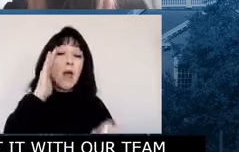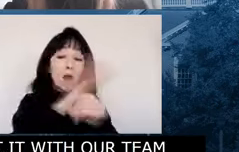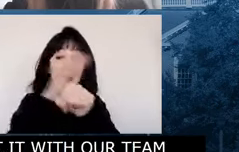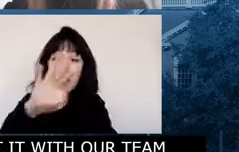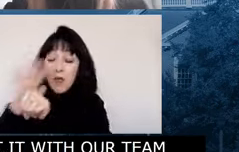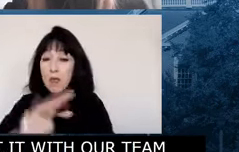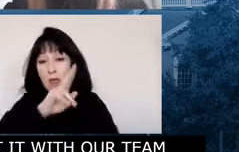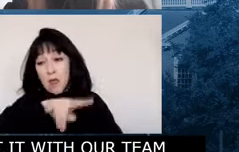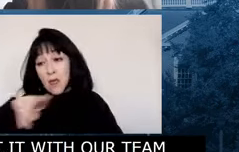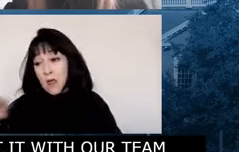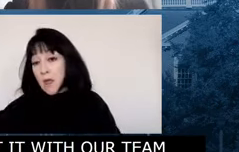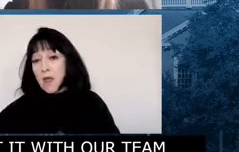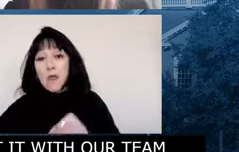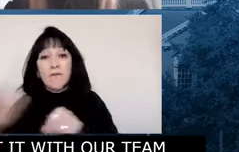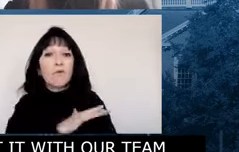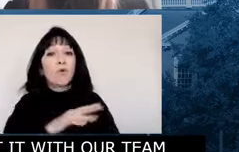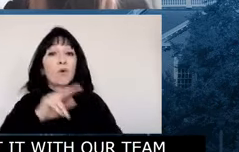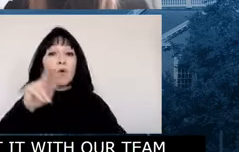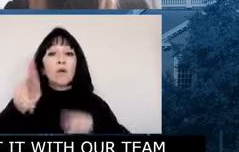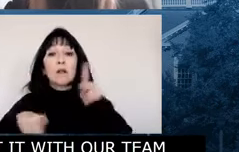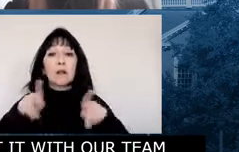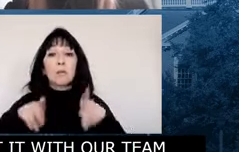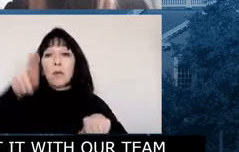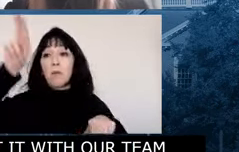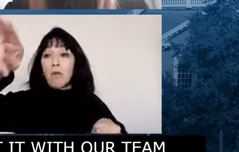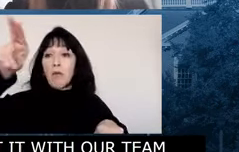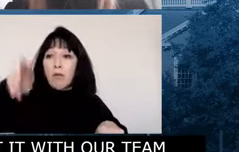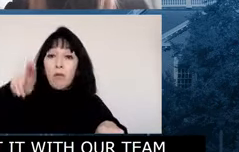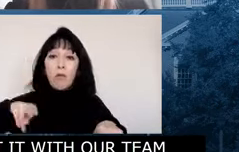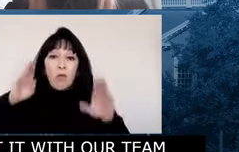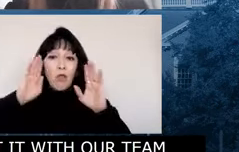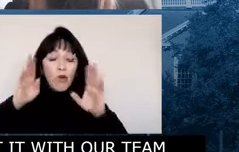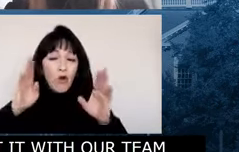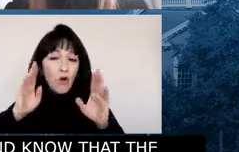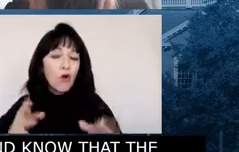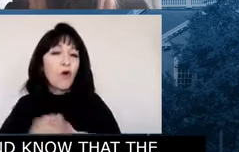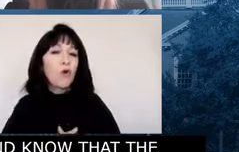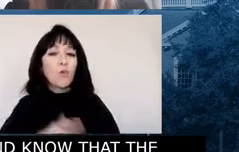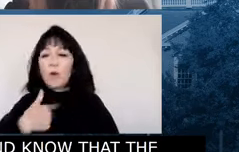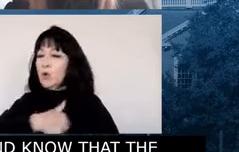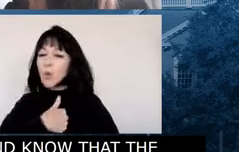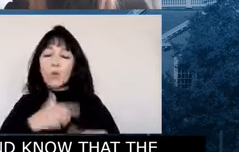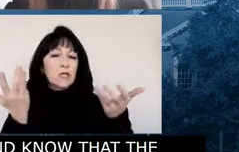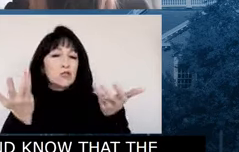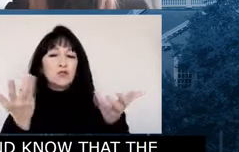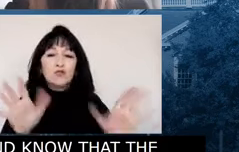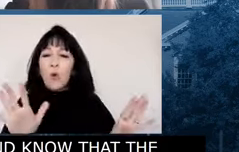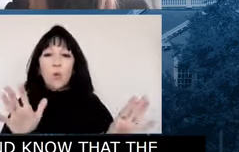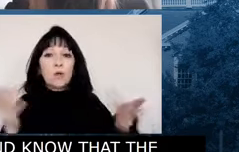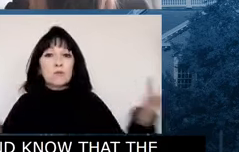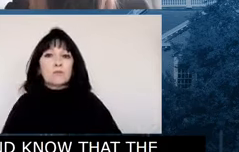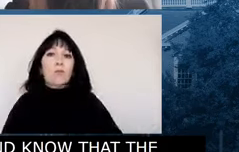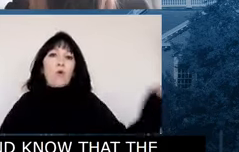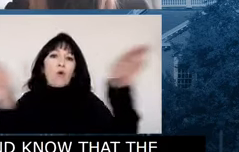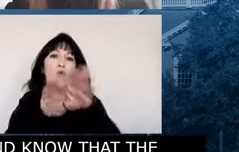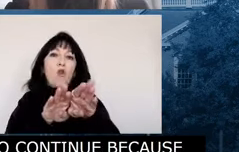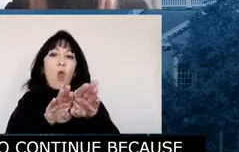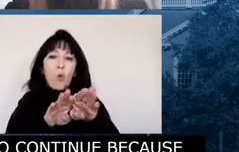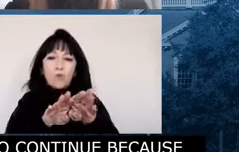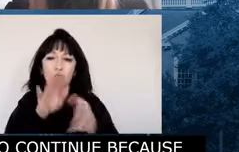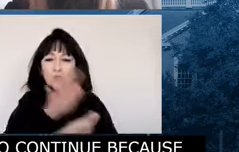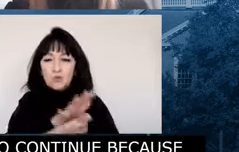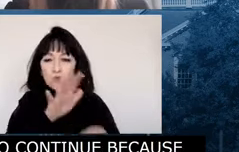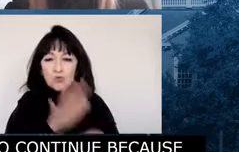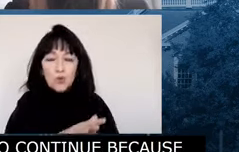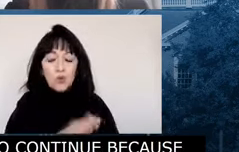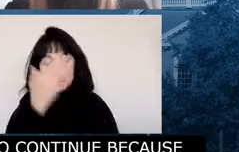will continue just because we want to keep our kids in school. Teachers want them to be there. They know they have to be there. We know they